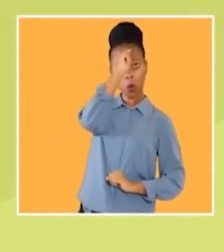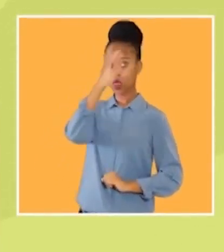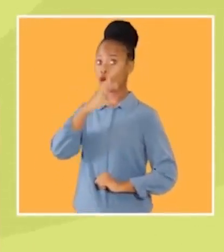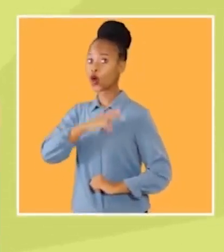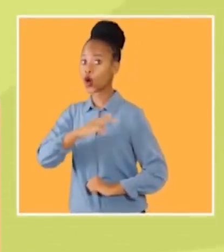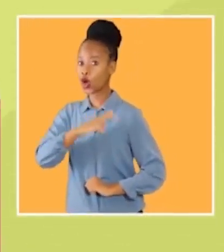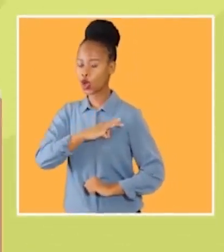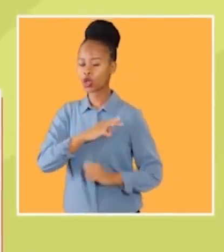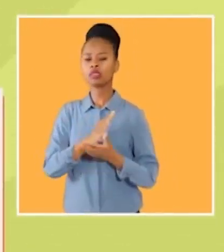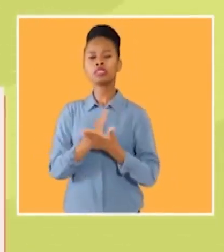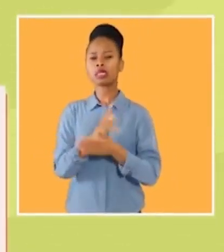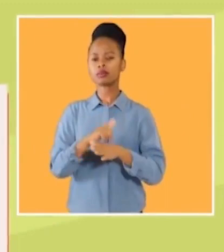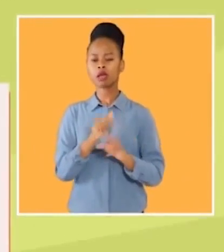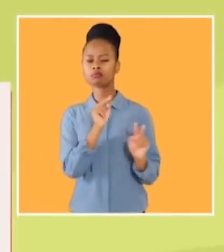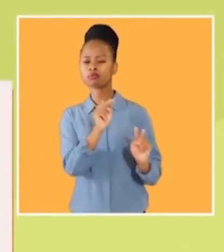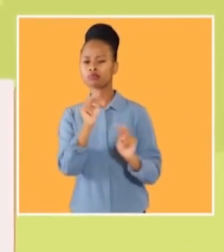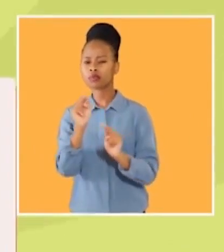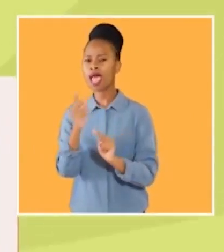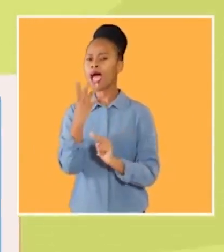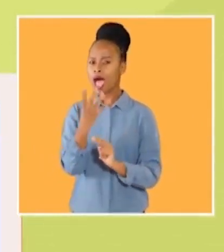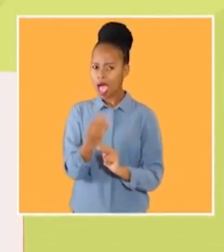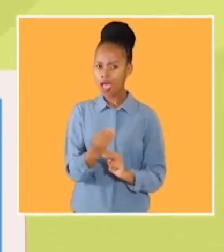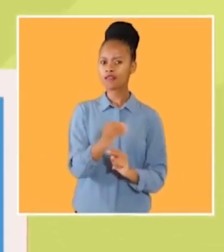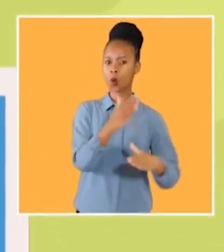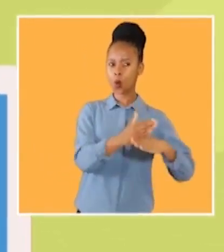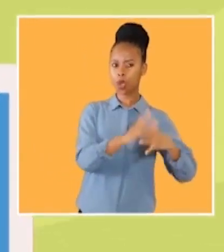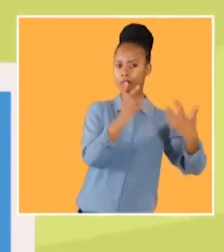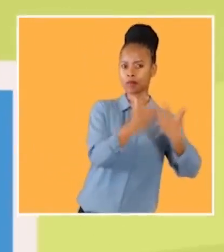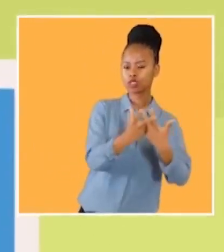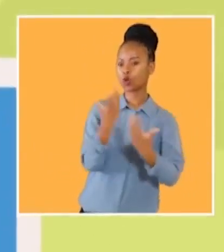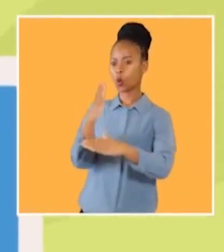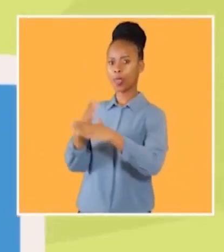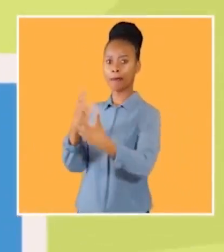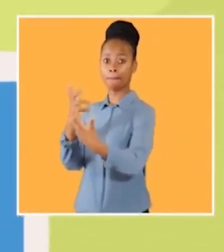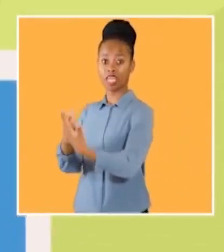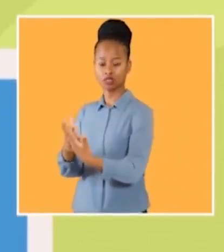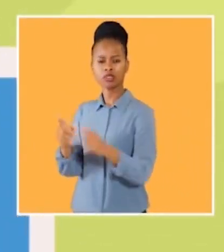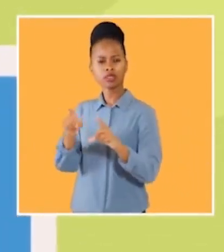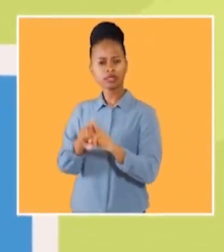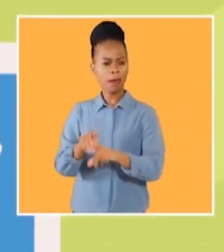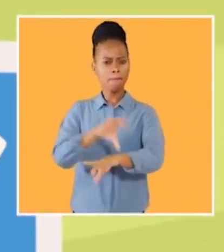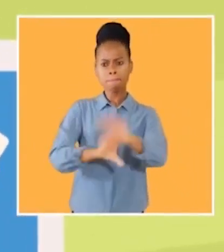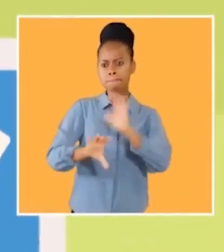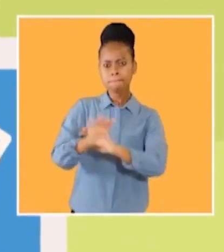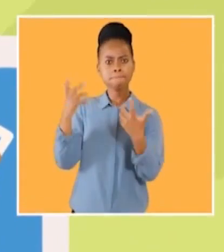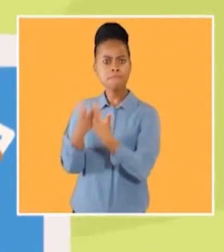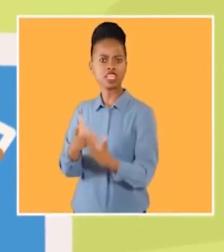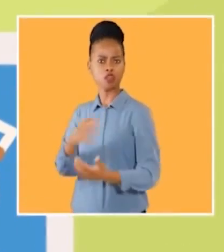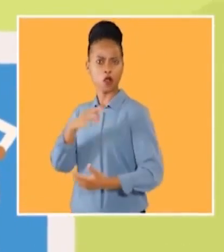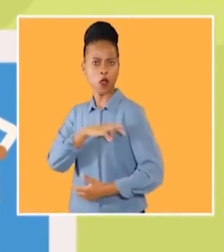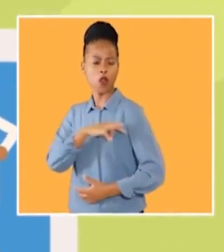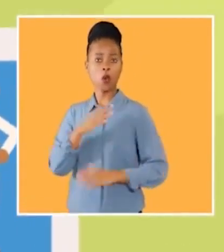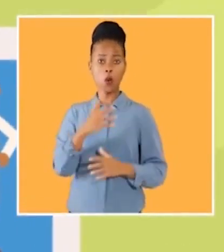often described in stereotypical gender roles and are depicted with stereotyped accessories, and